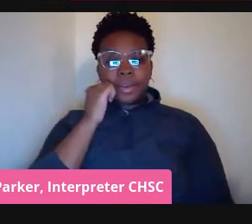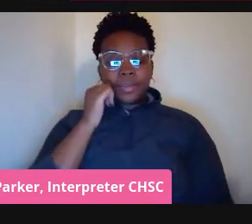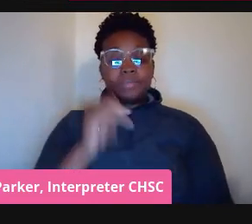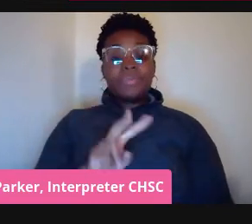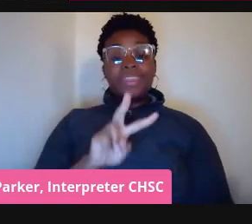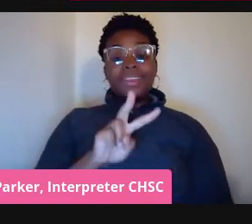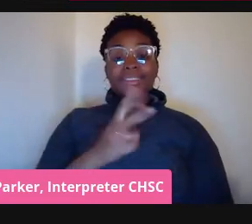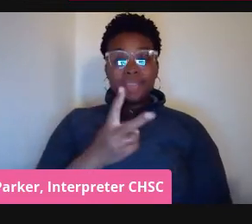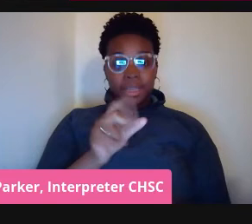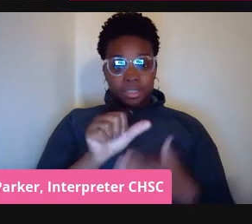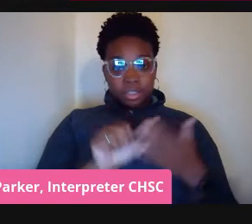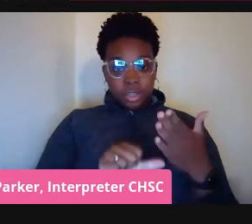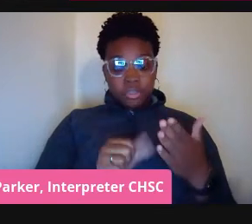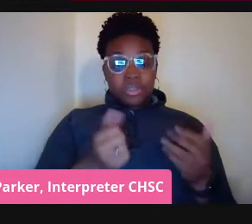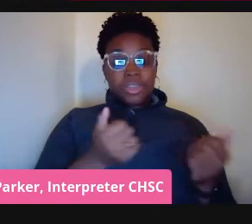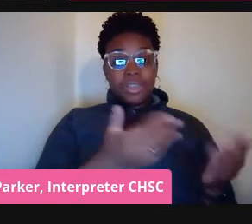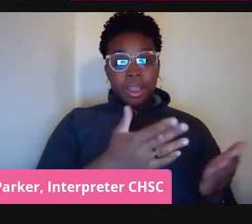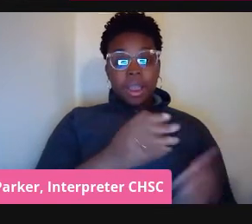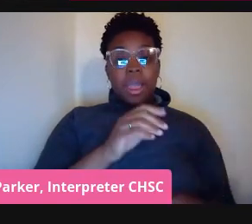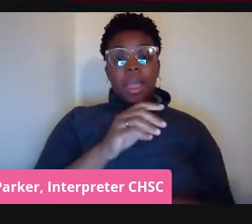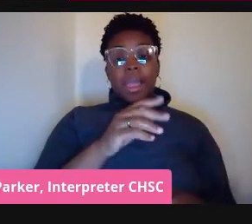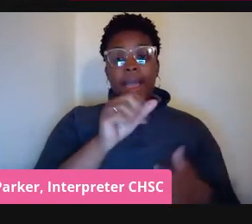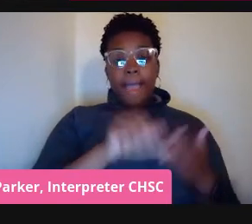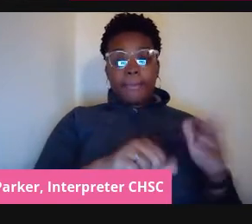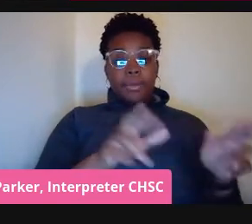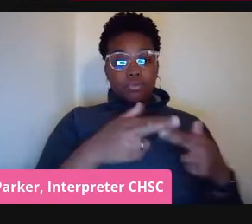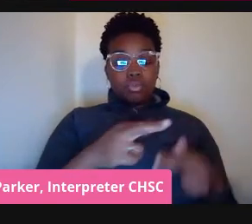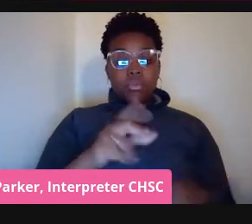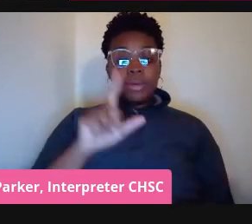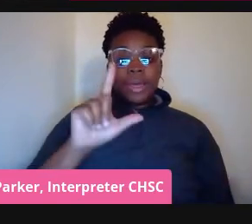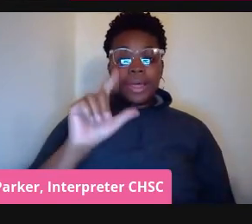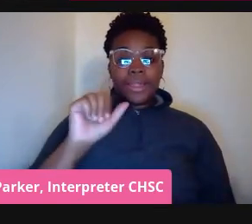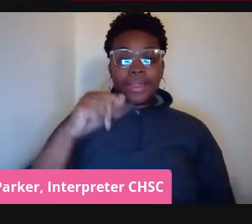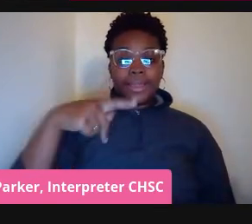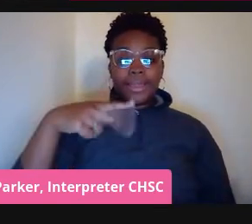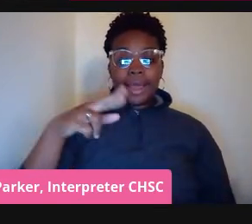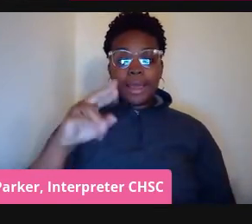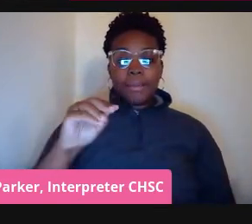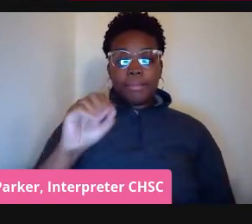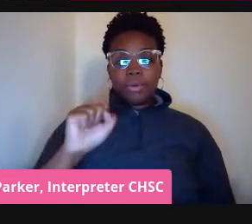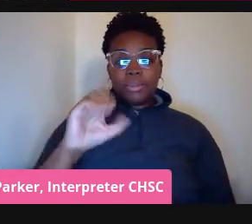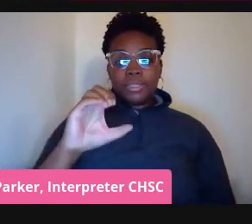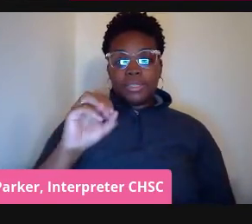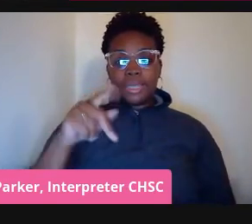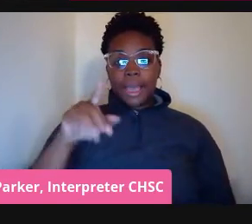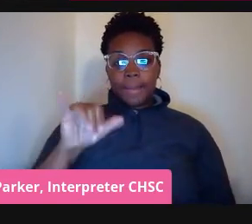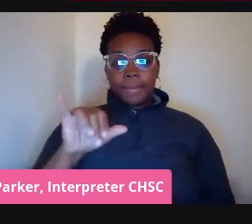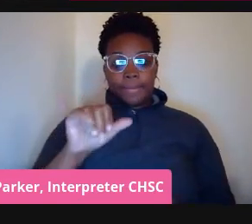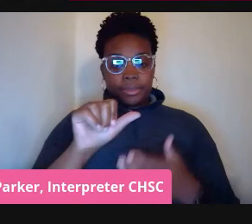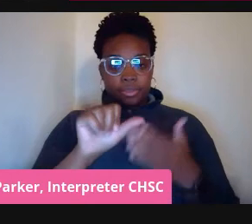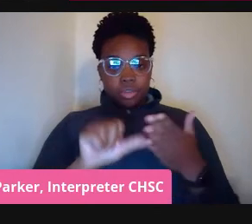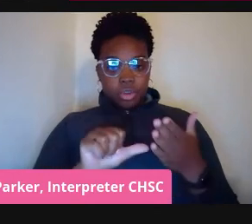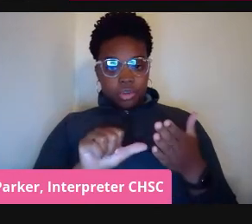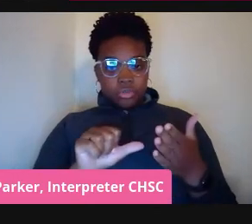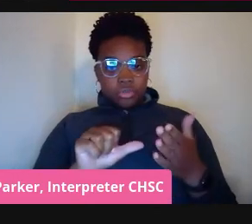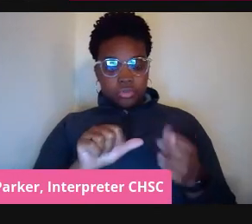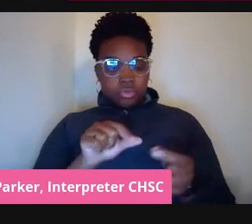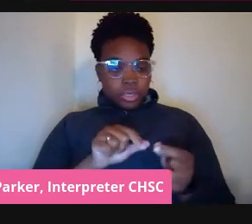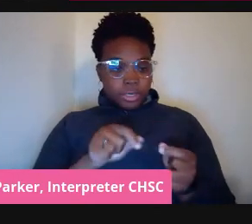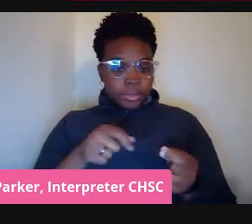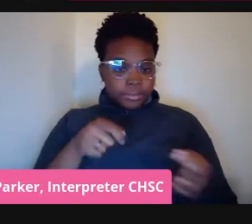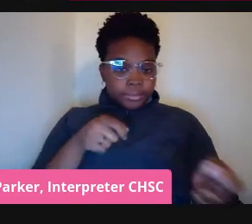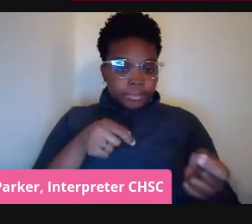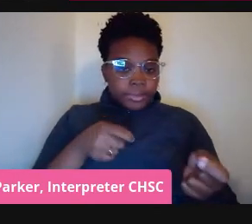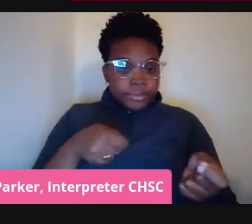actually in the OR. It was laparoscopic surgery. And the doctor went in and she saw that I had 6 or 7 fibroid